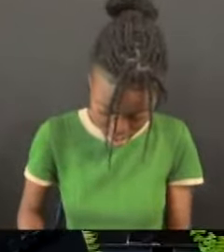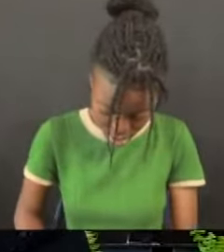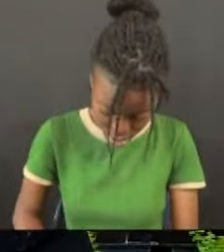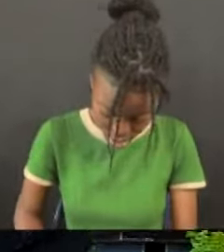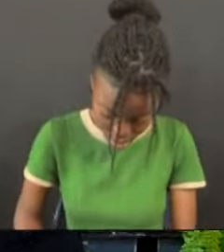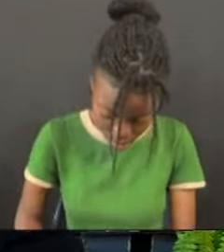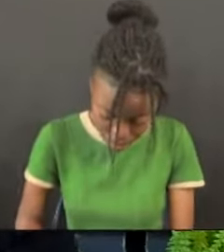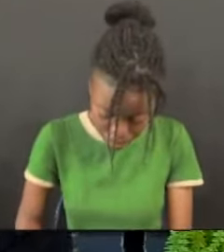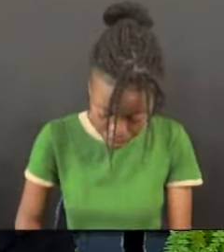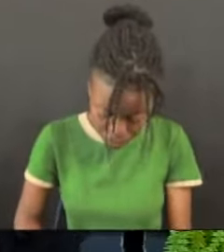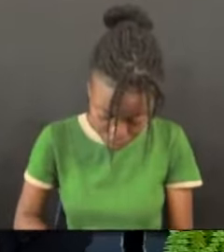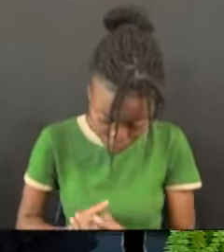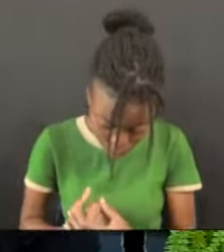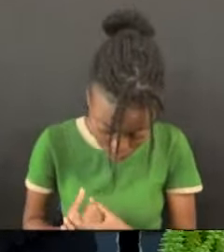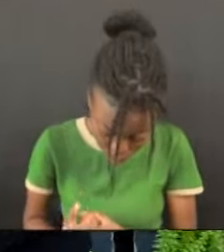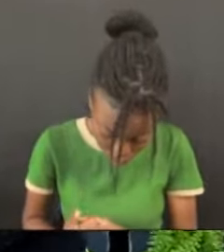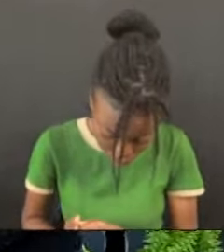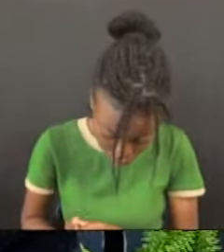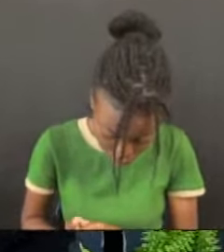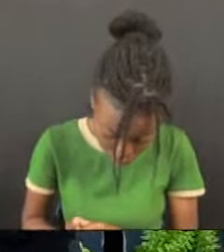456.